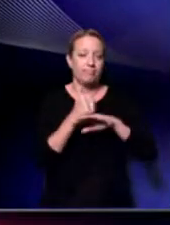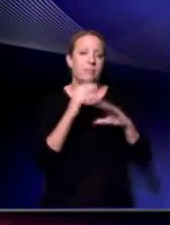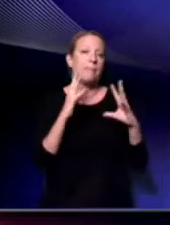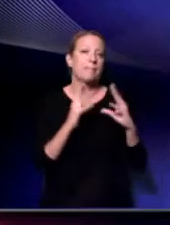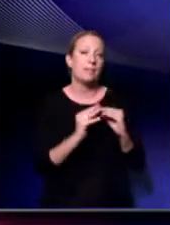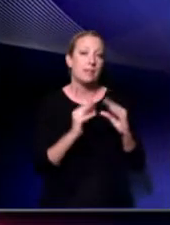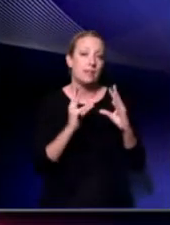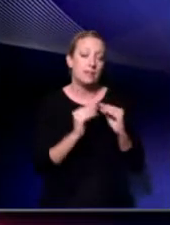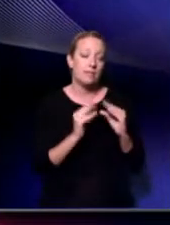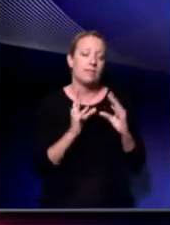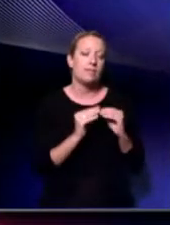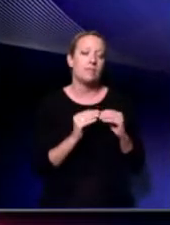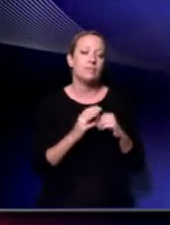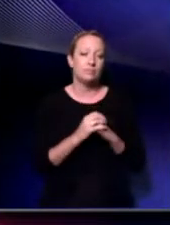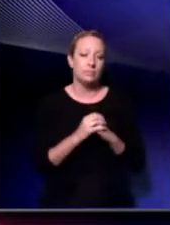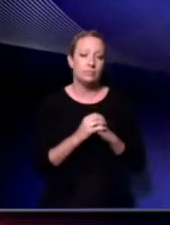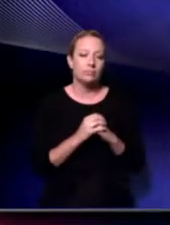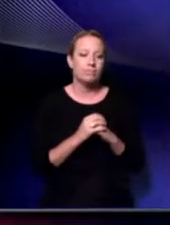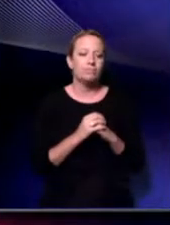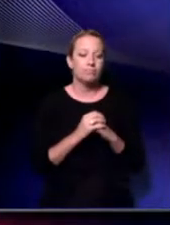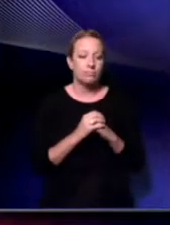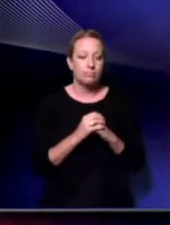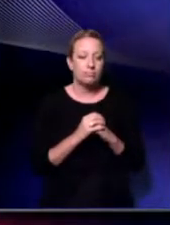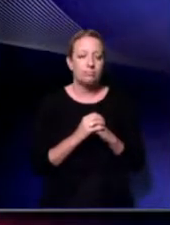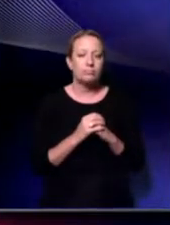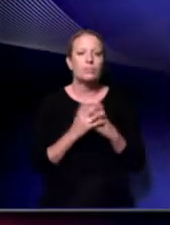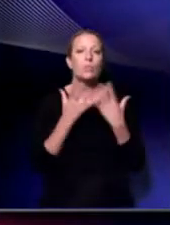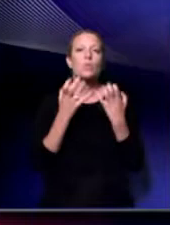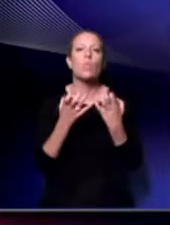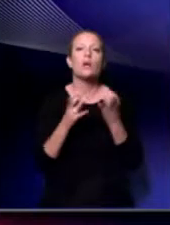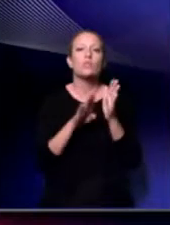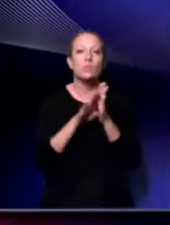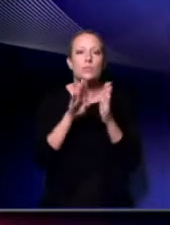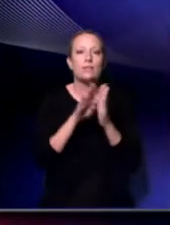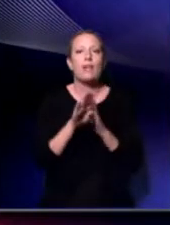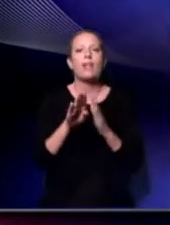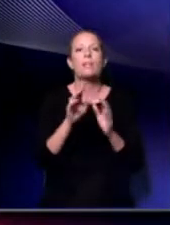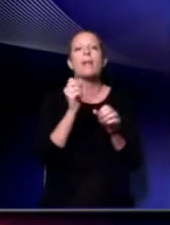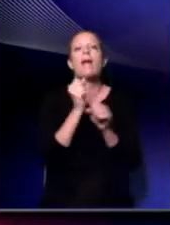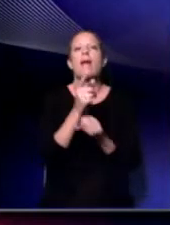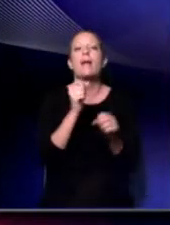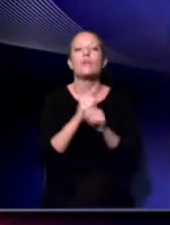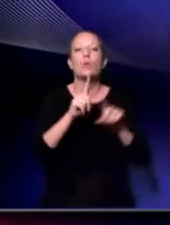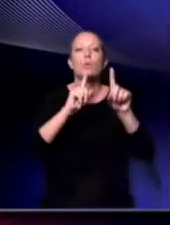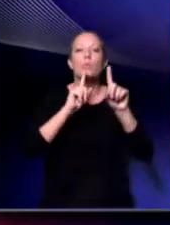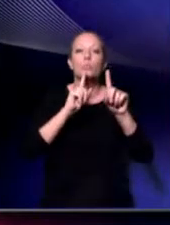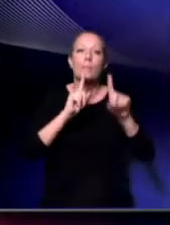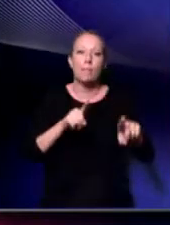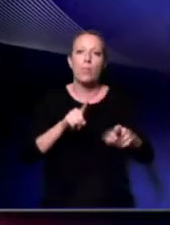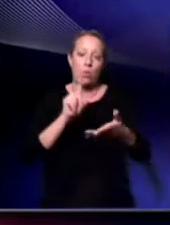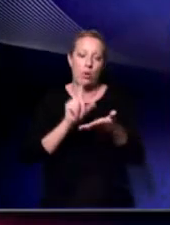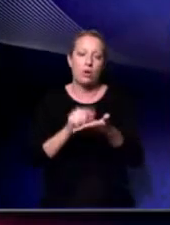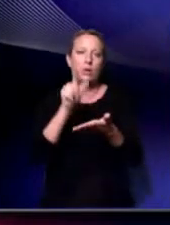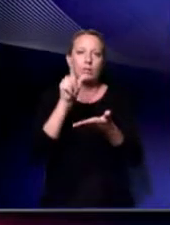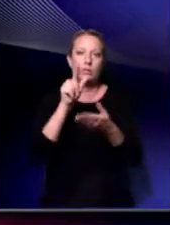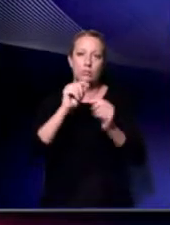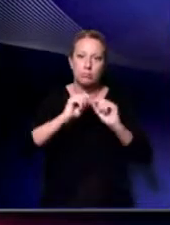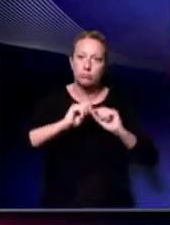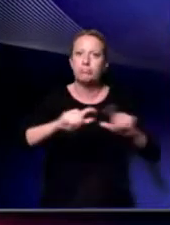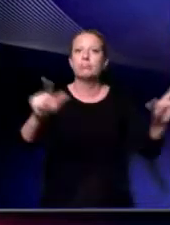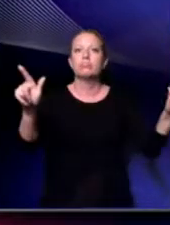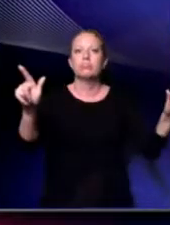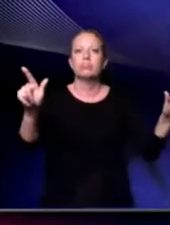at how we can develop an annual report. The the annual report will be